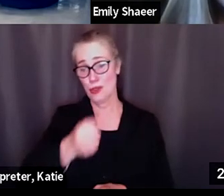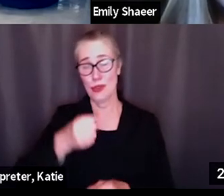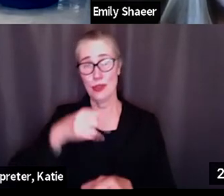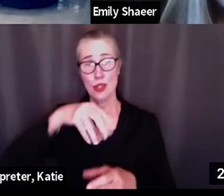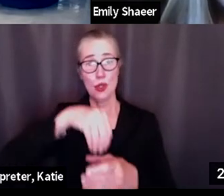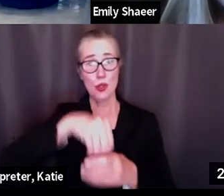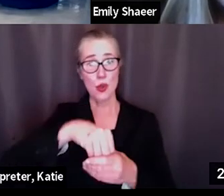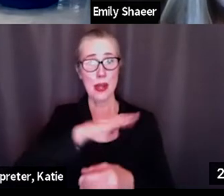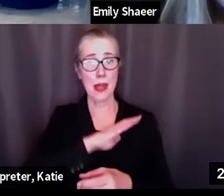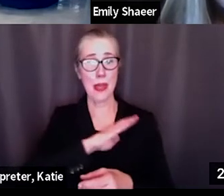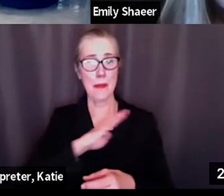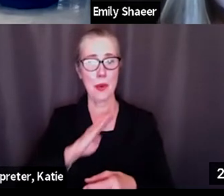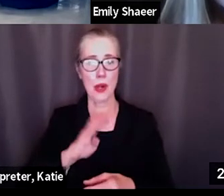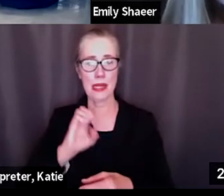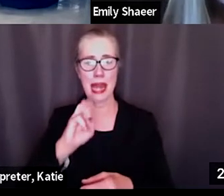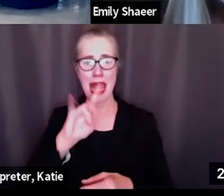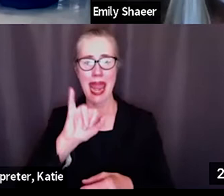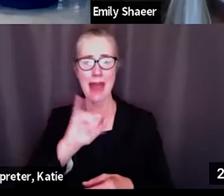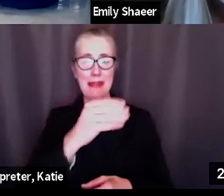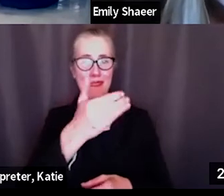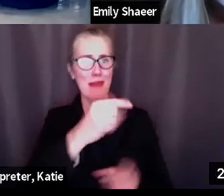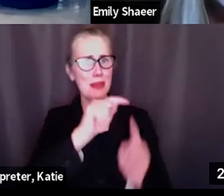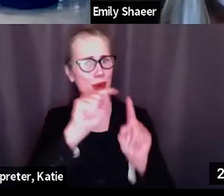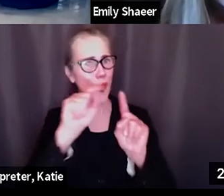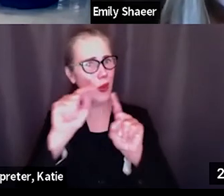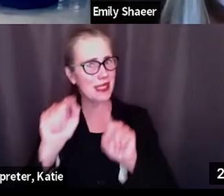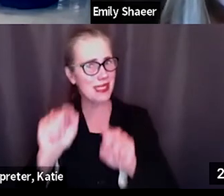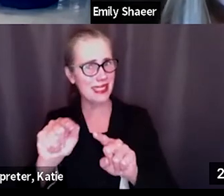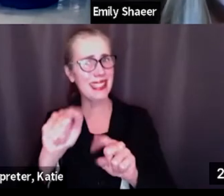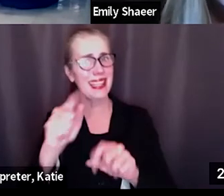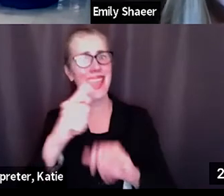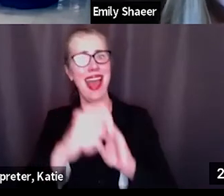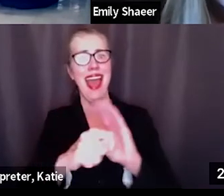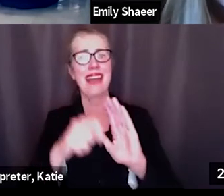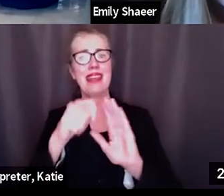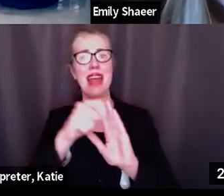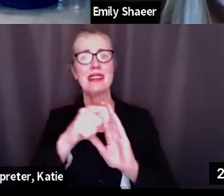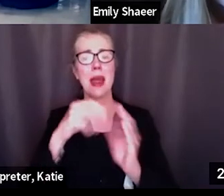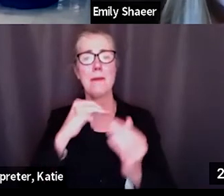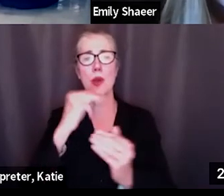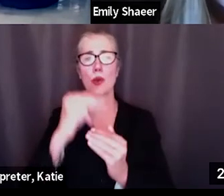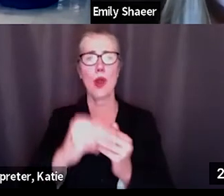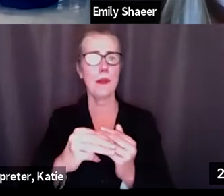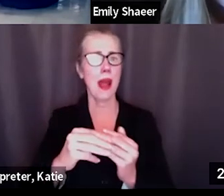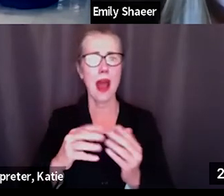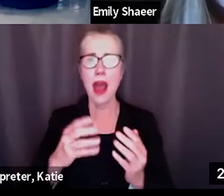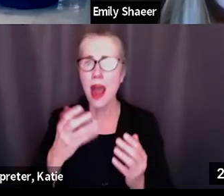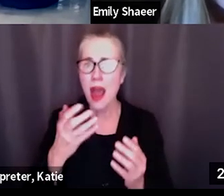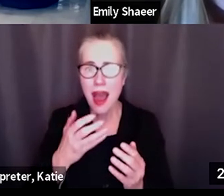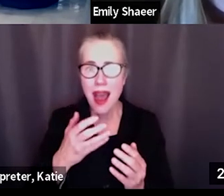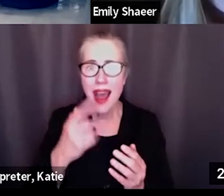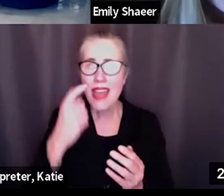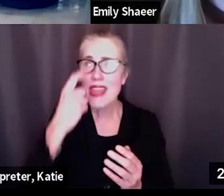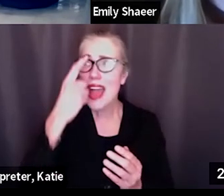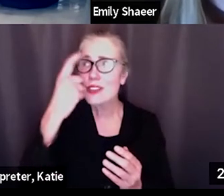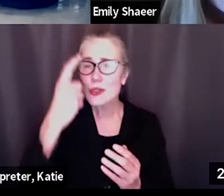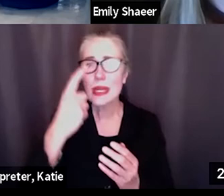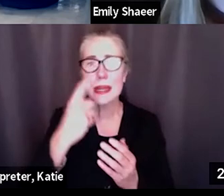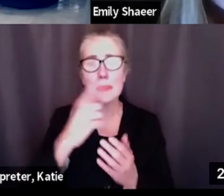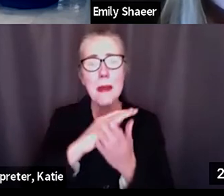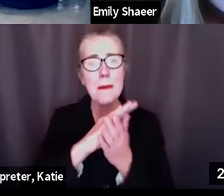emily invited me to go see the program at that time and this is just such a dream come true thank you so